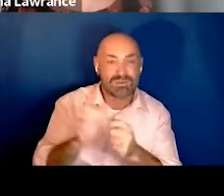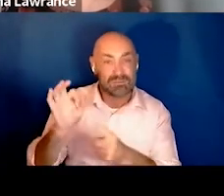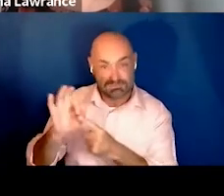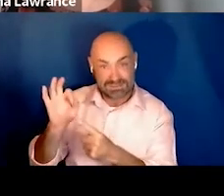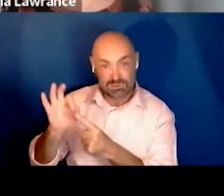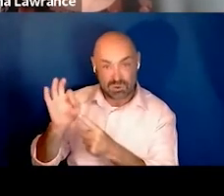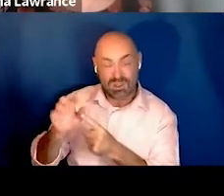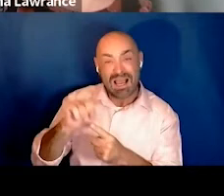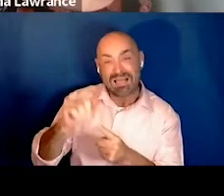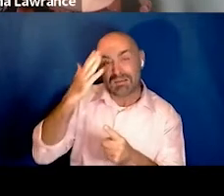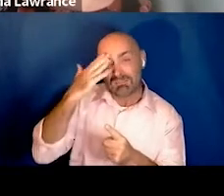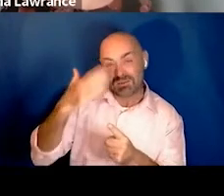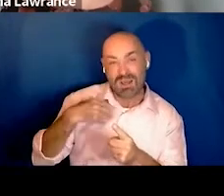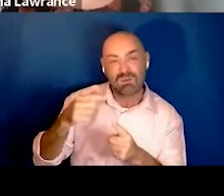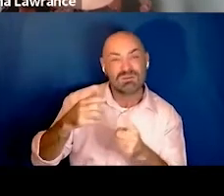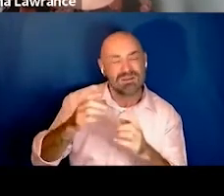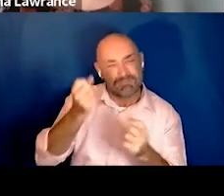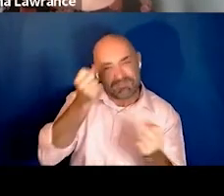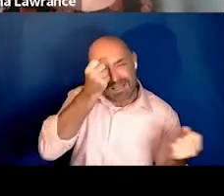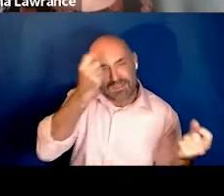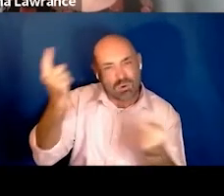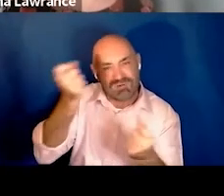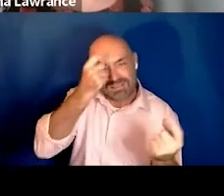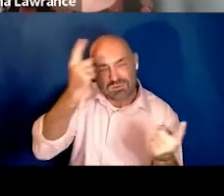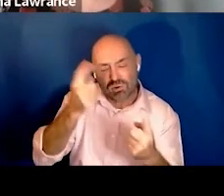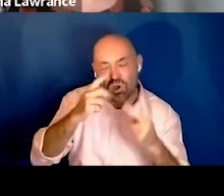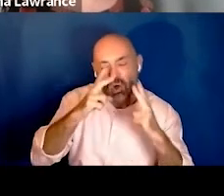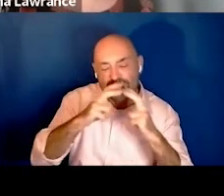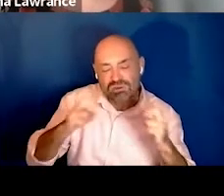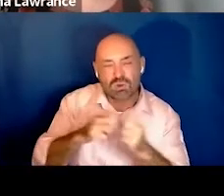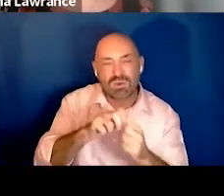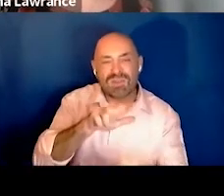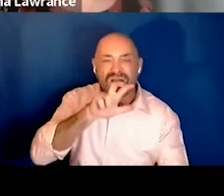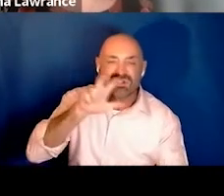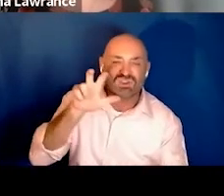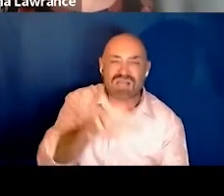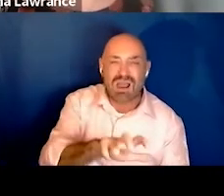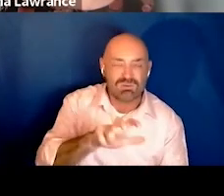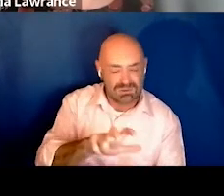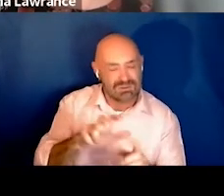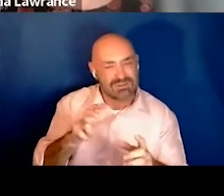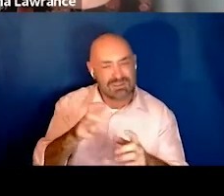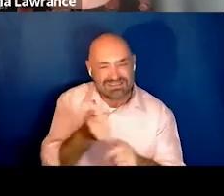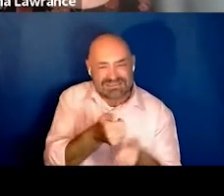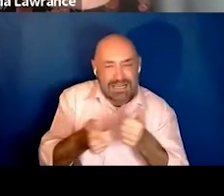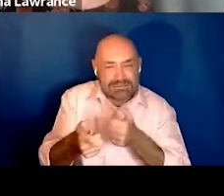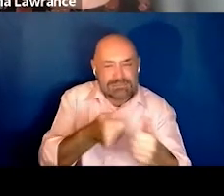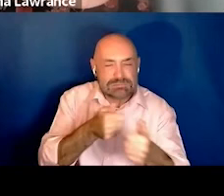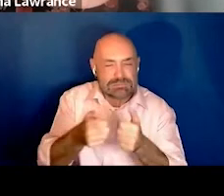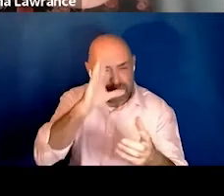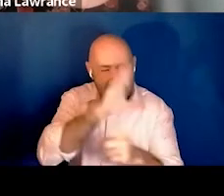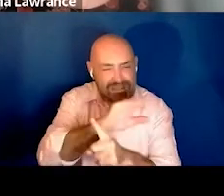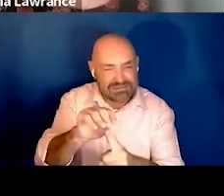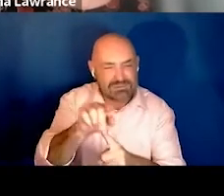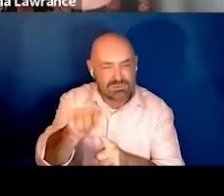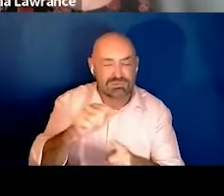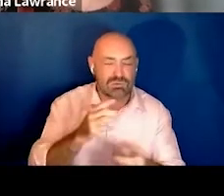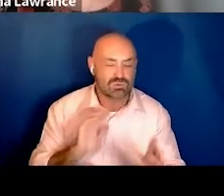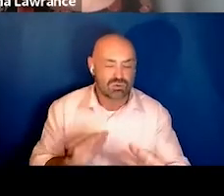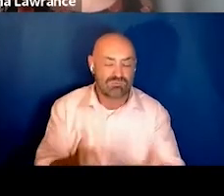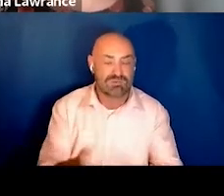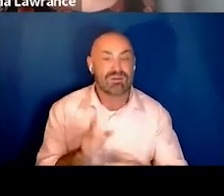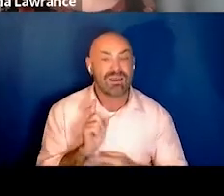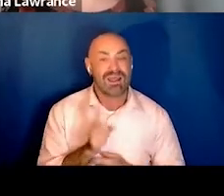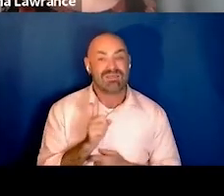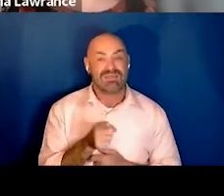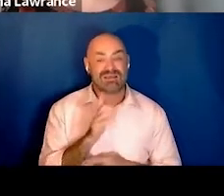Mental Health Innovations on research with the Shout crisis text messaging service. And so it was as in this sort of